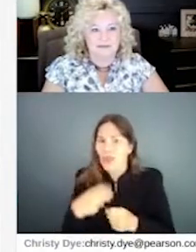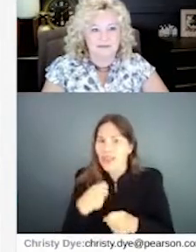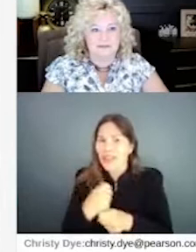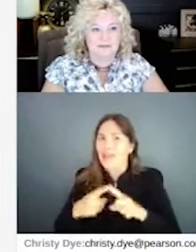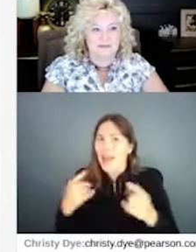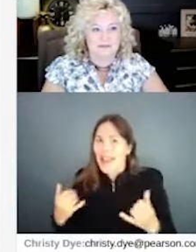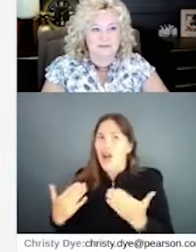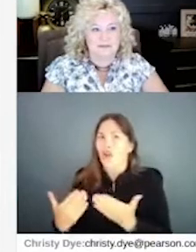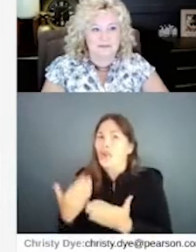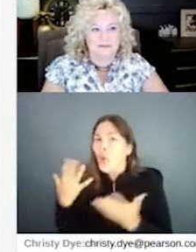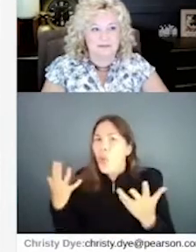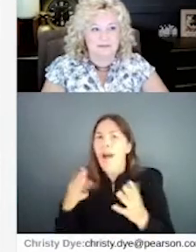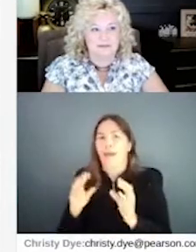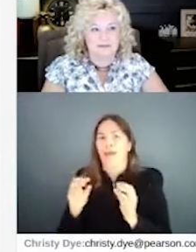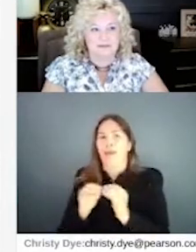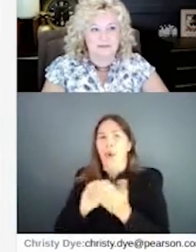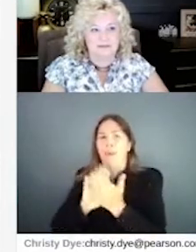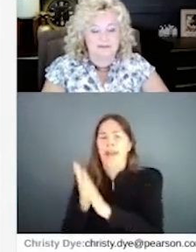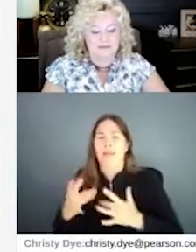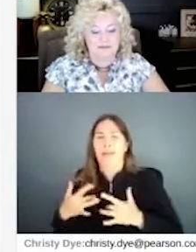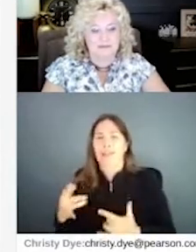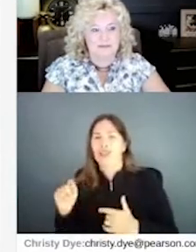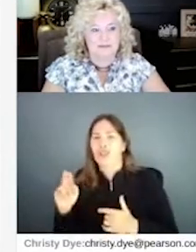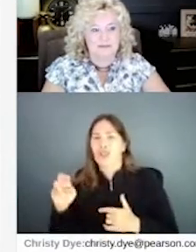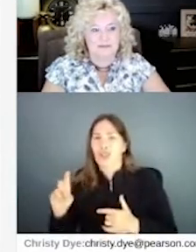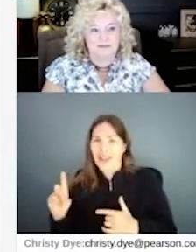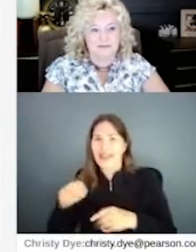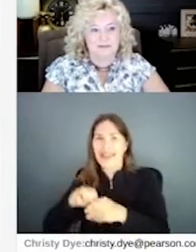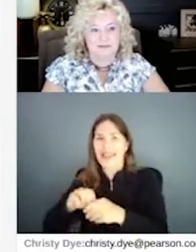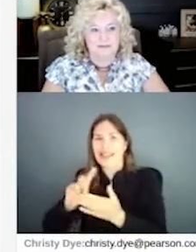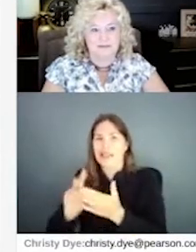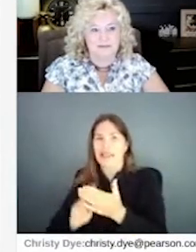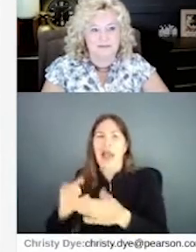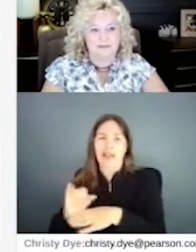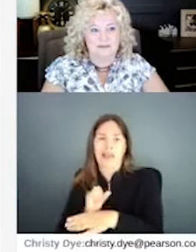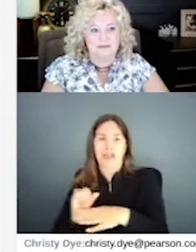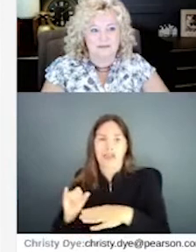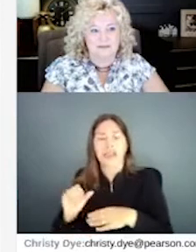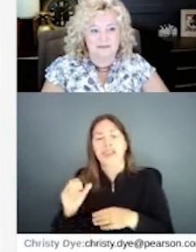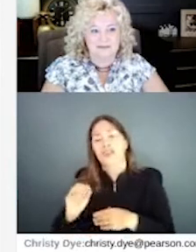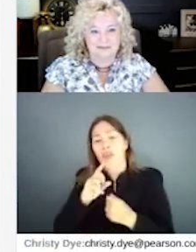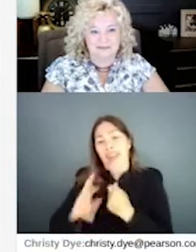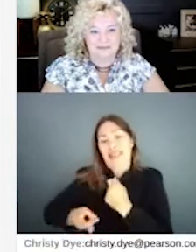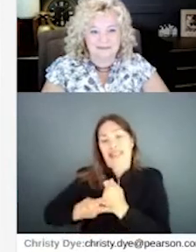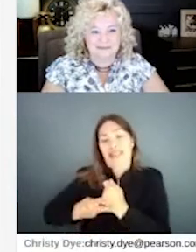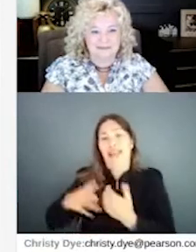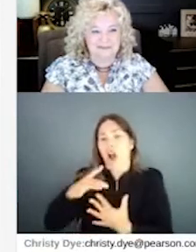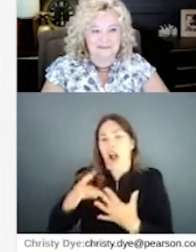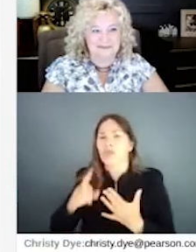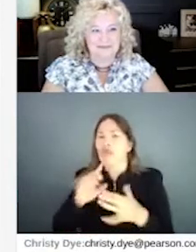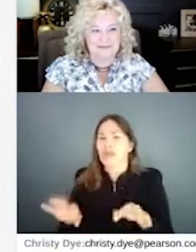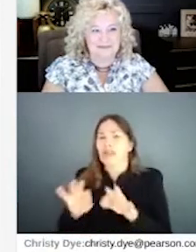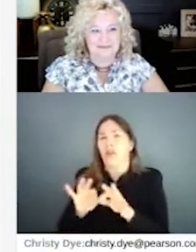it's becoming more and more of a trend in the design industry. So this is just a save option. That's an important thing that